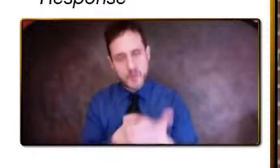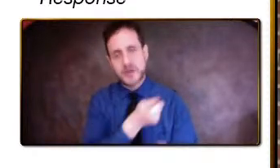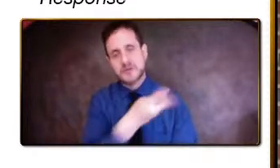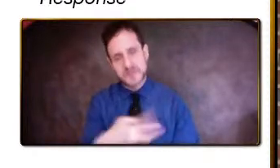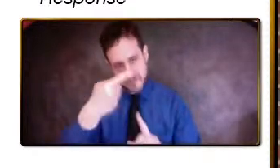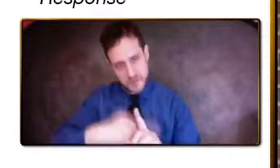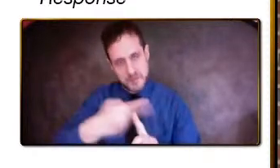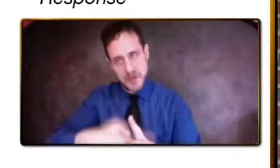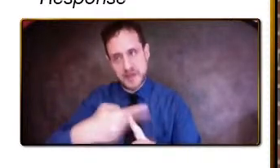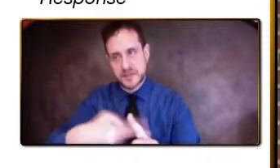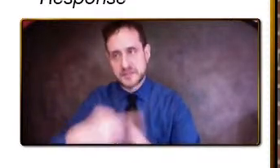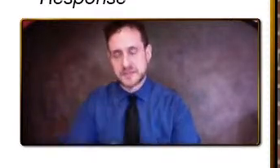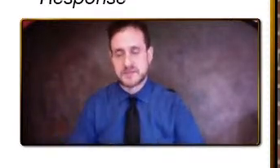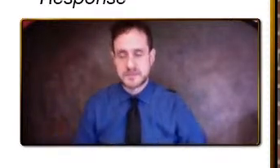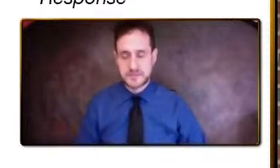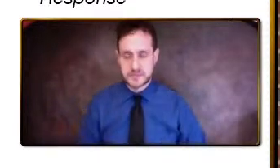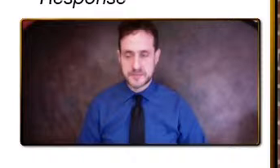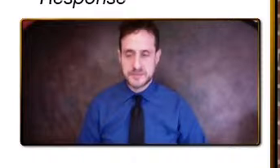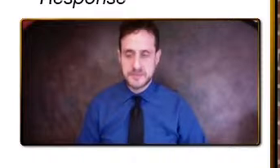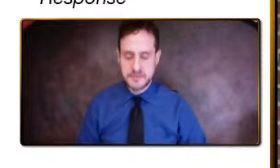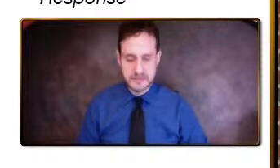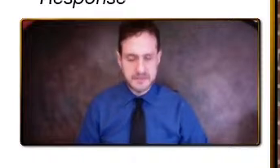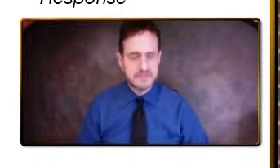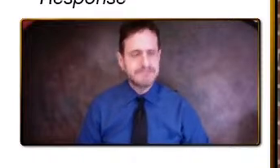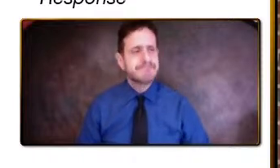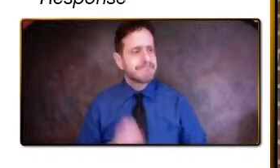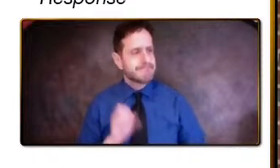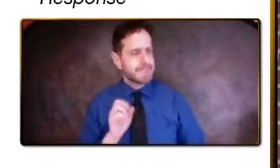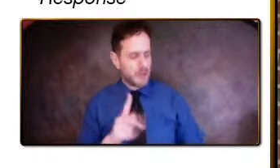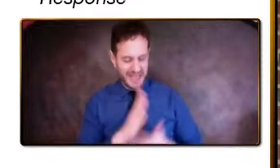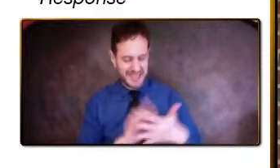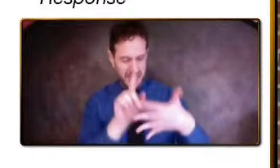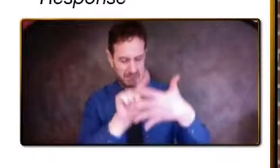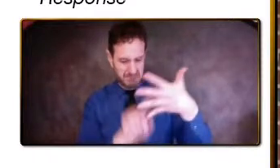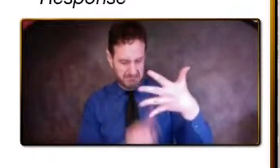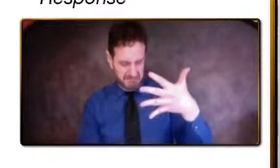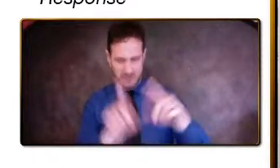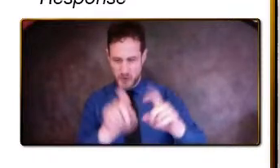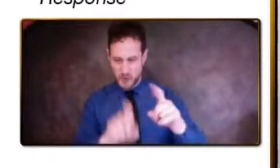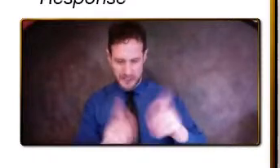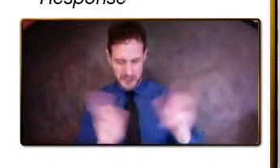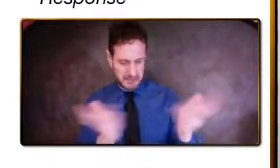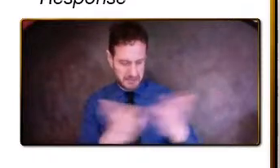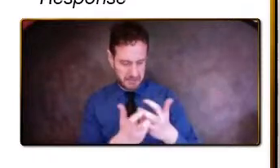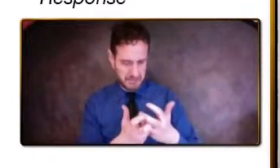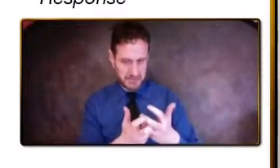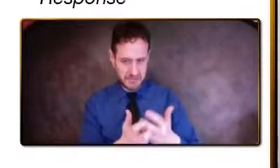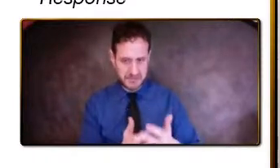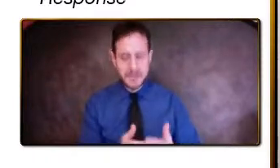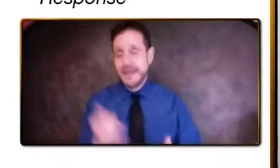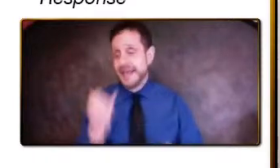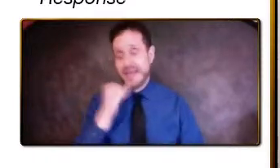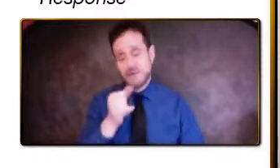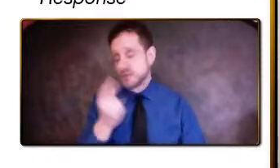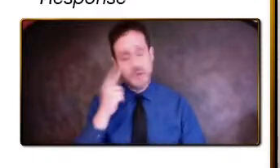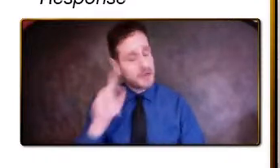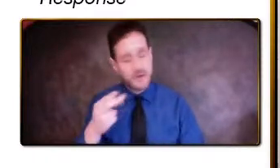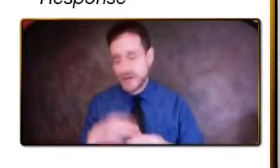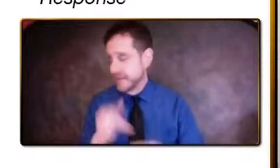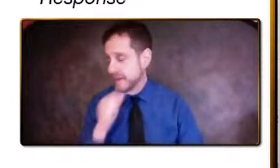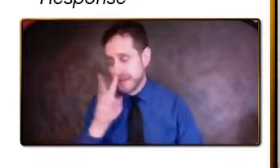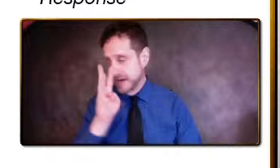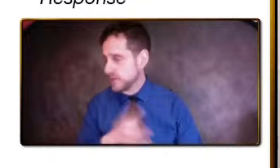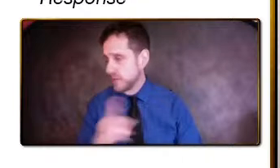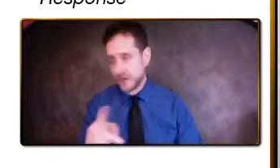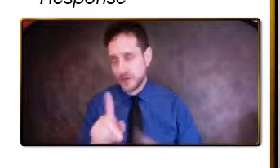I'm going to try and combine some of these questions just so we can get through all of them. So reporters, if you don't hear your name, and I'm not skipping your question, I'm just trying to not be